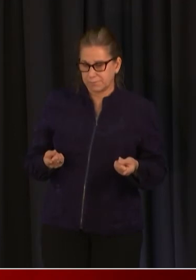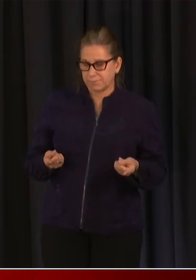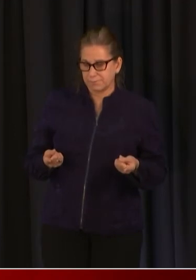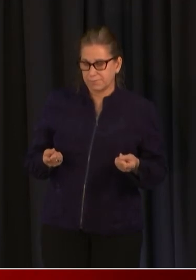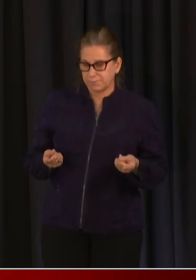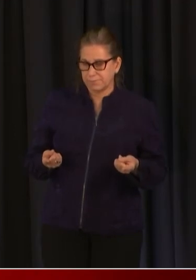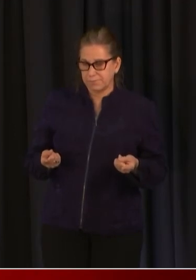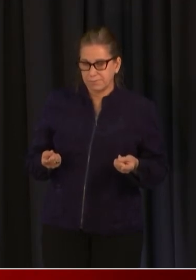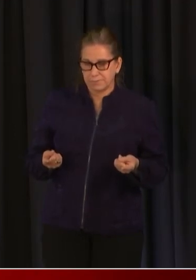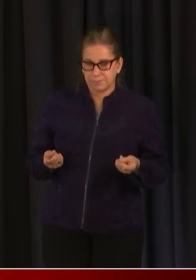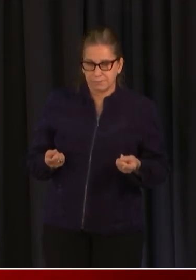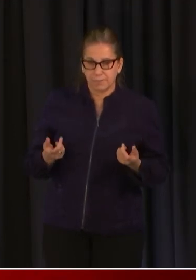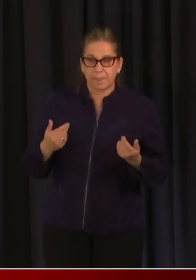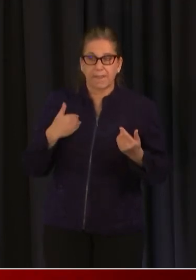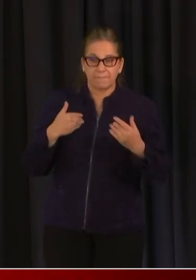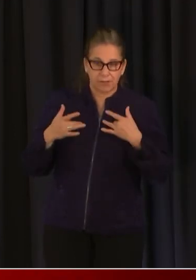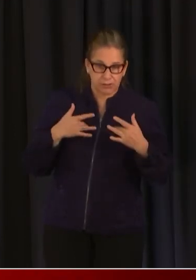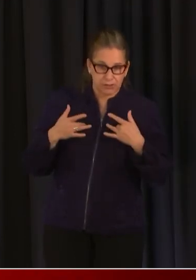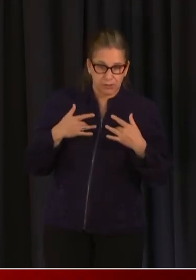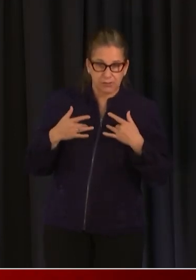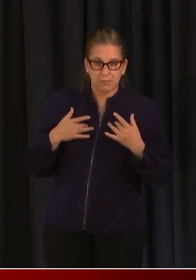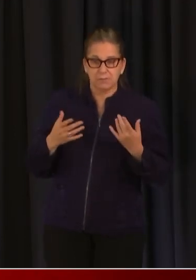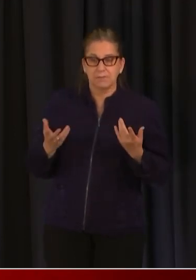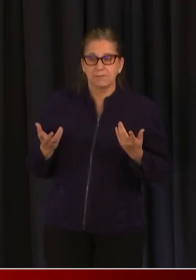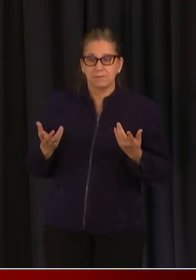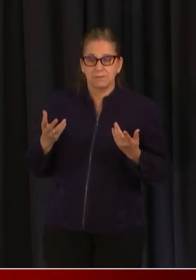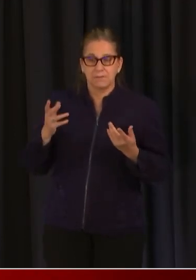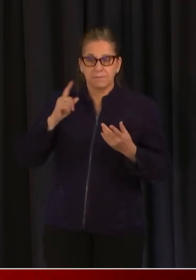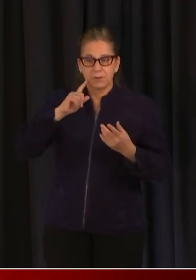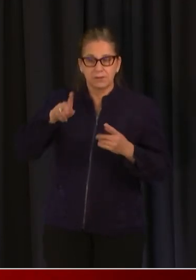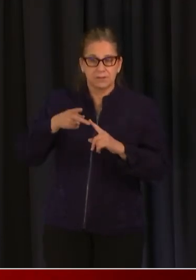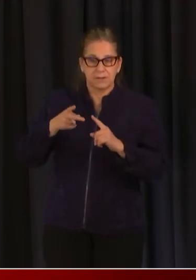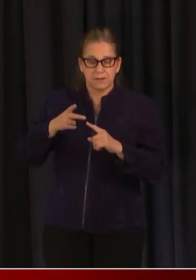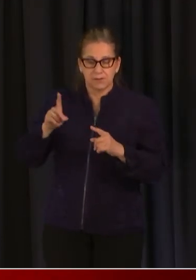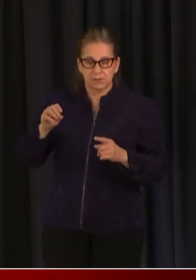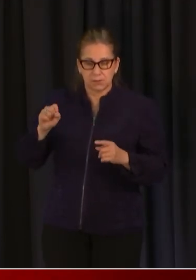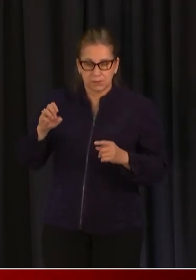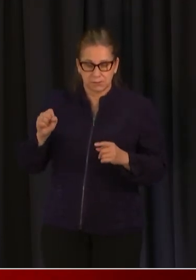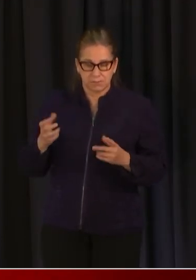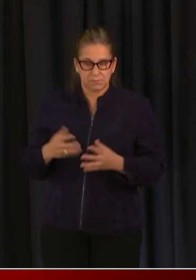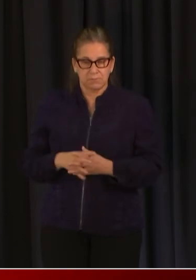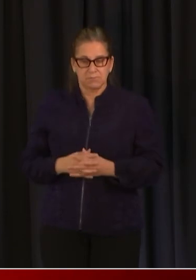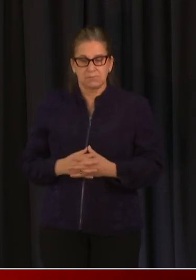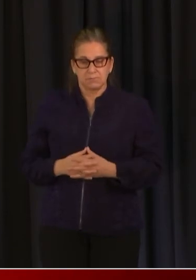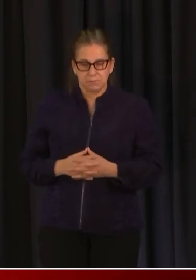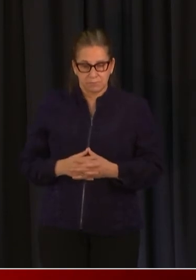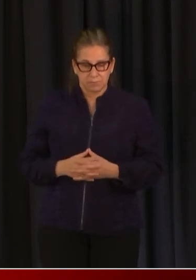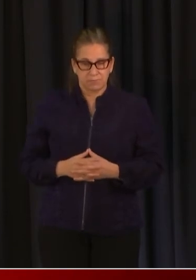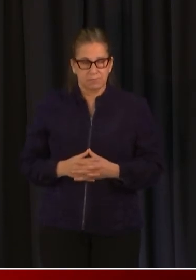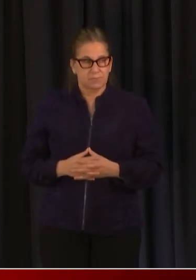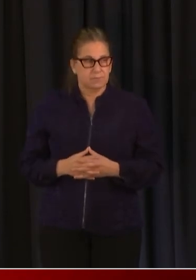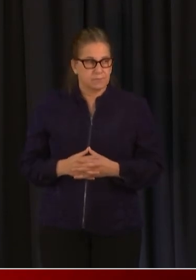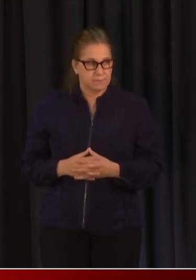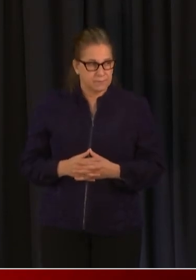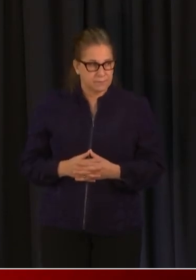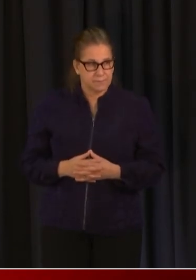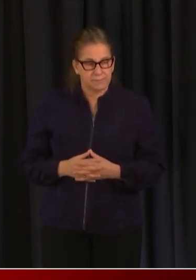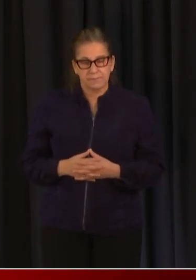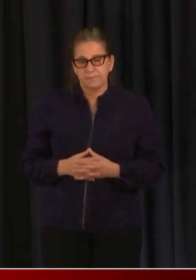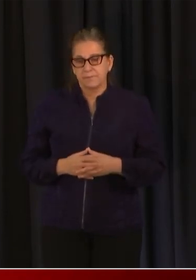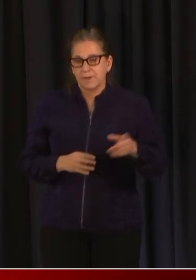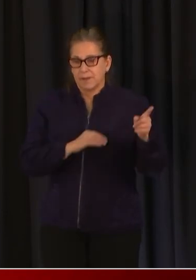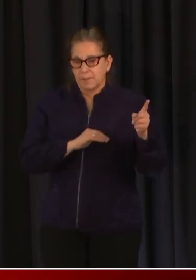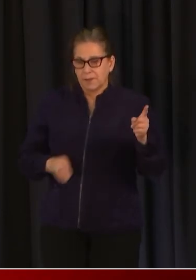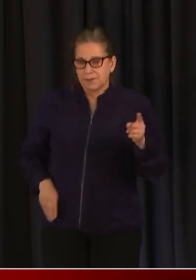concerned, don't have a concern, but don't know how to move through the system, or just lack fundamental awareness about the availability of vaccine. So like if